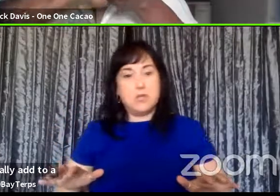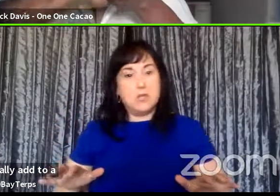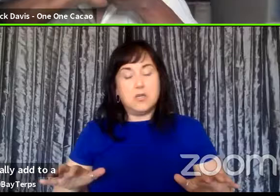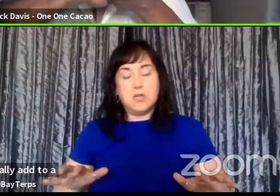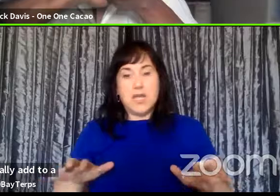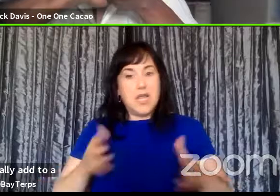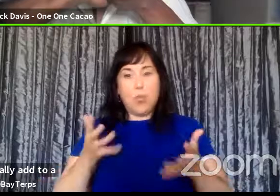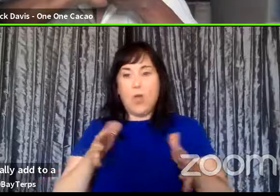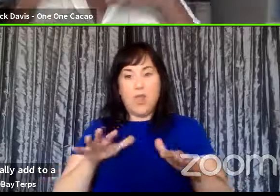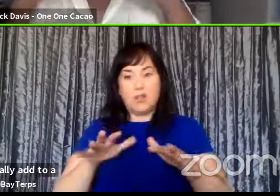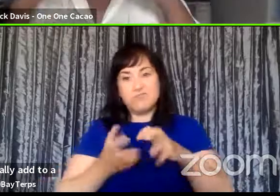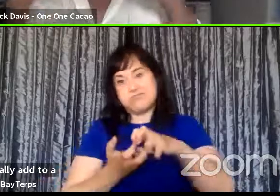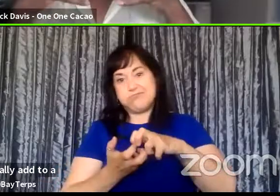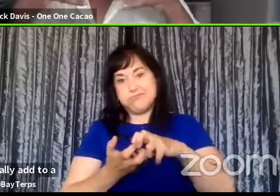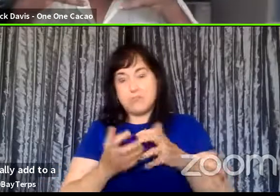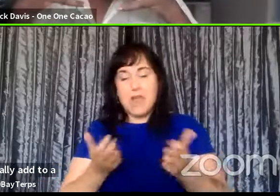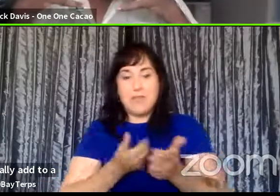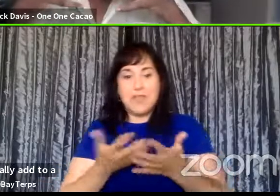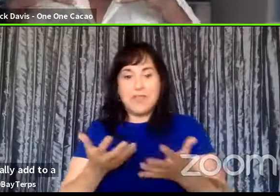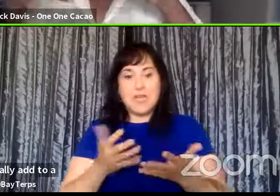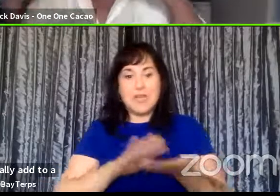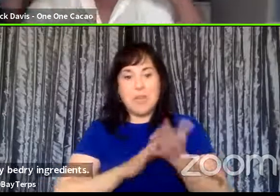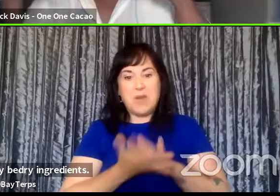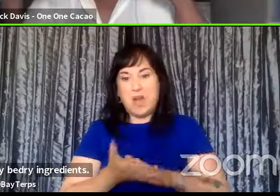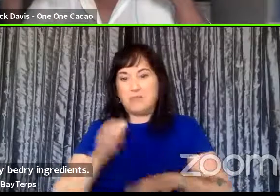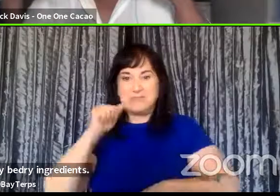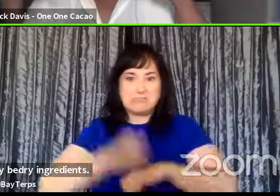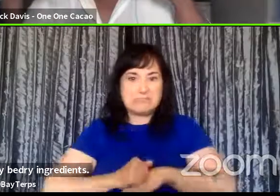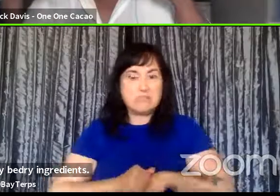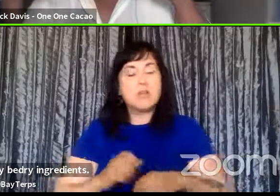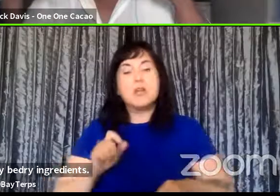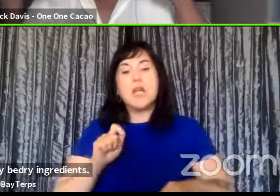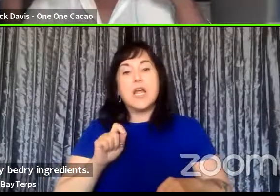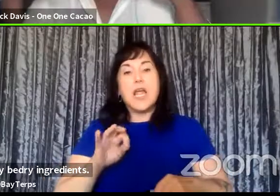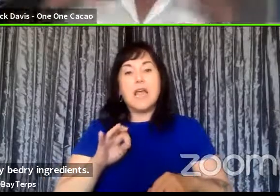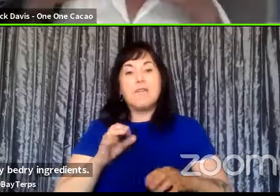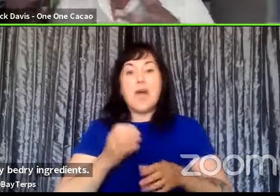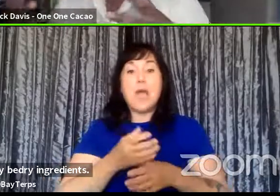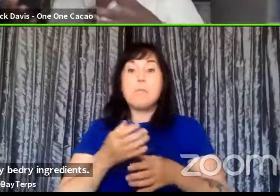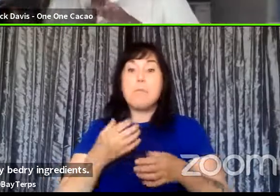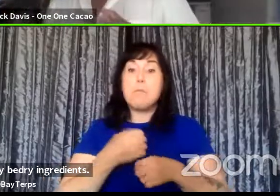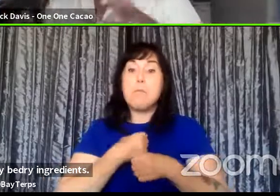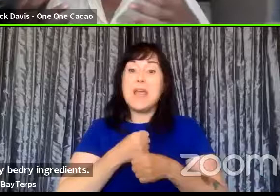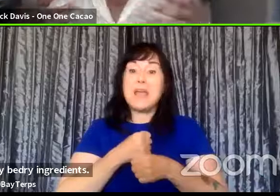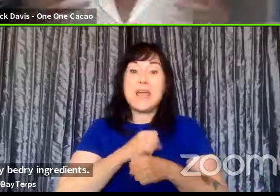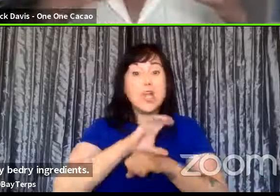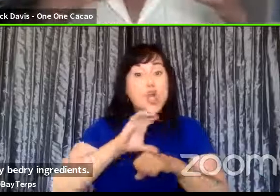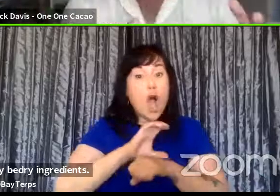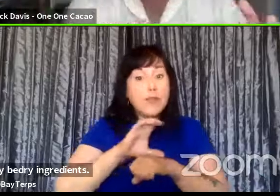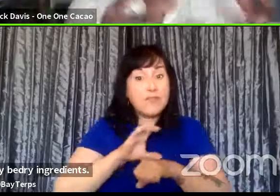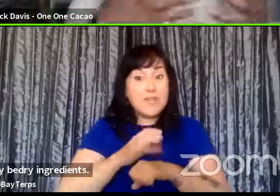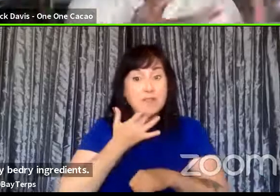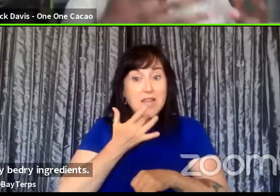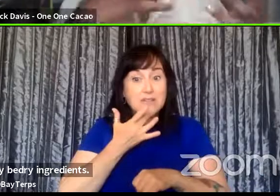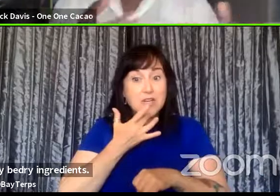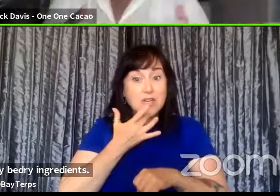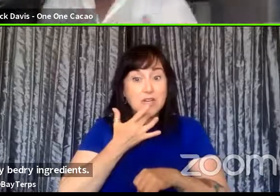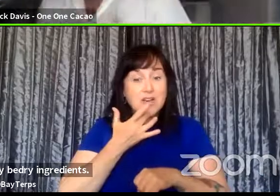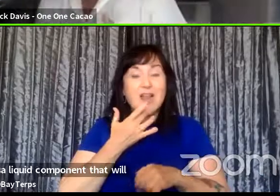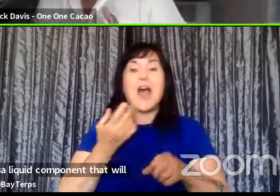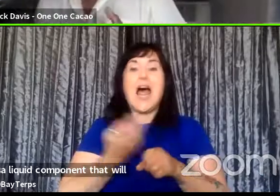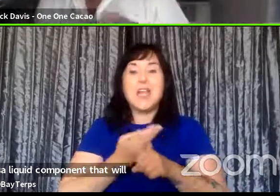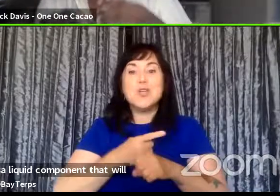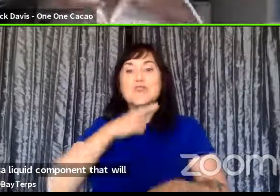butter crystals together so it turns to concrete. So if I'm making a coffee chocolate bar, guess what's going in there? It's coffee, dried